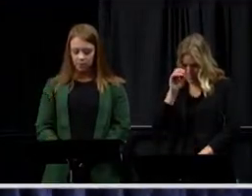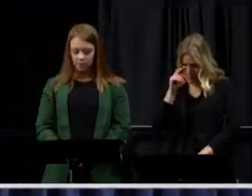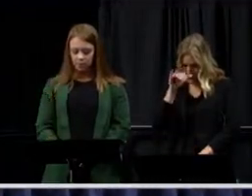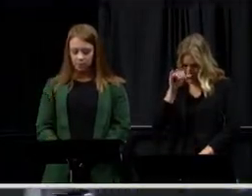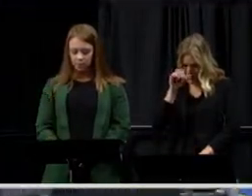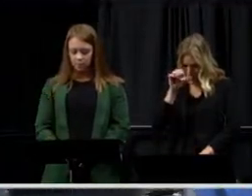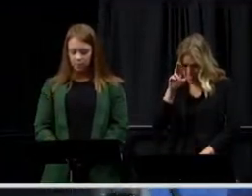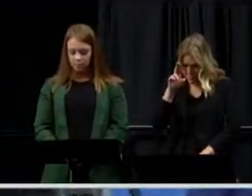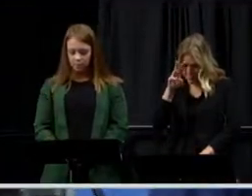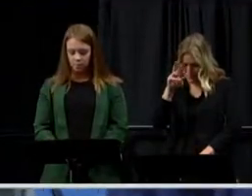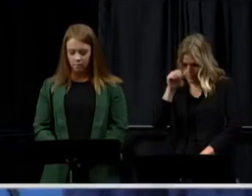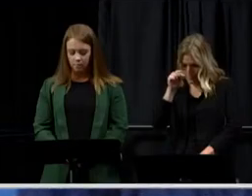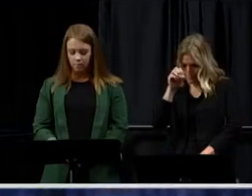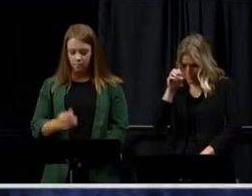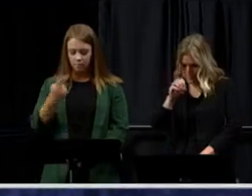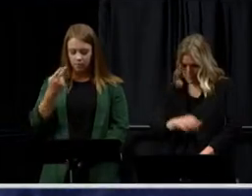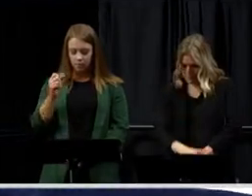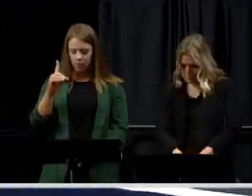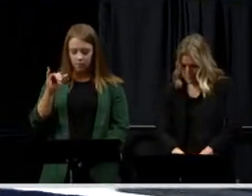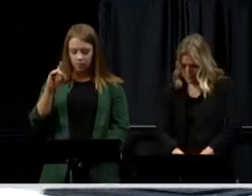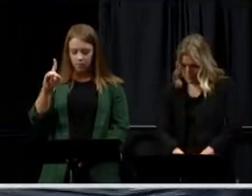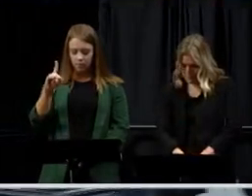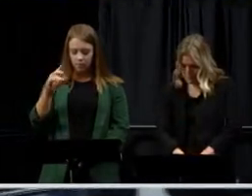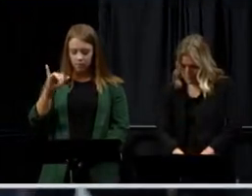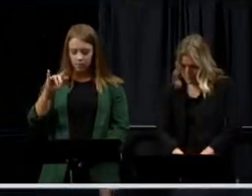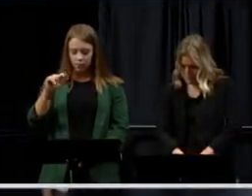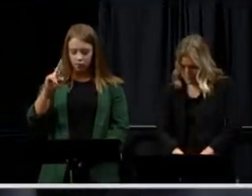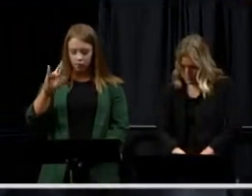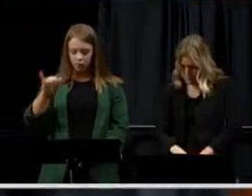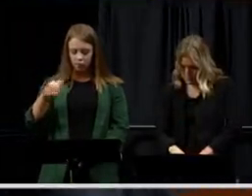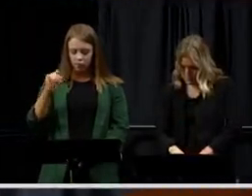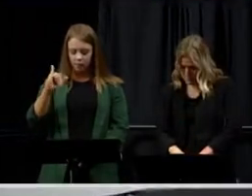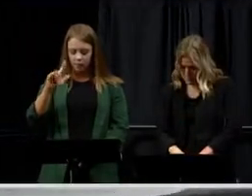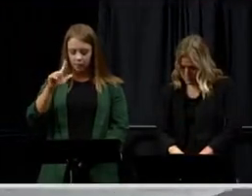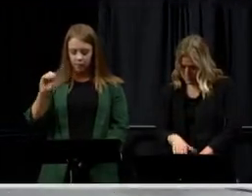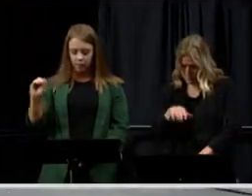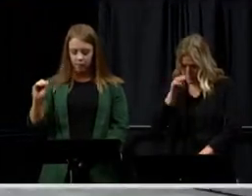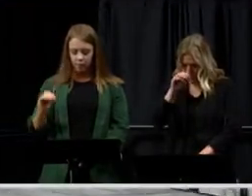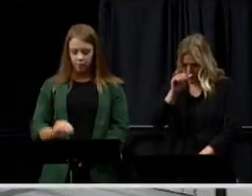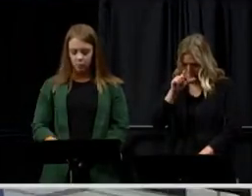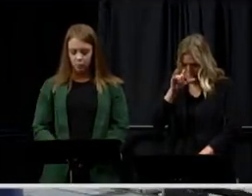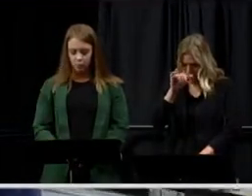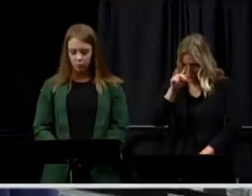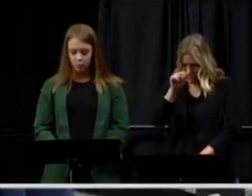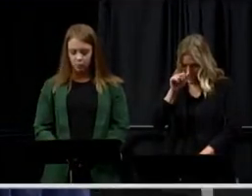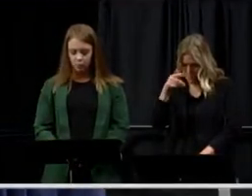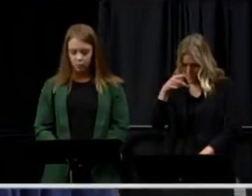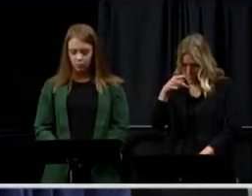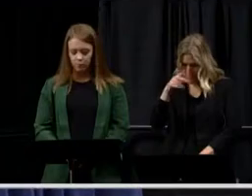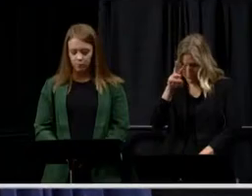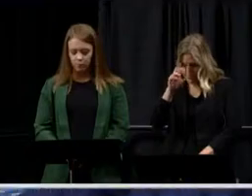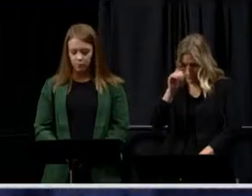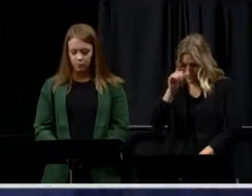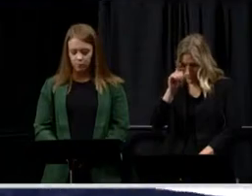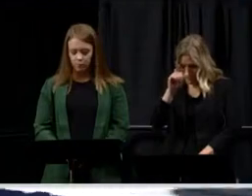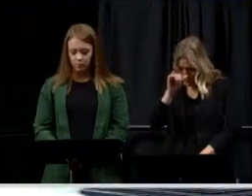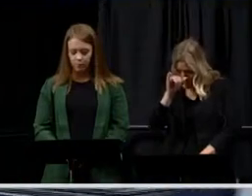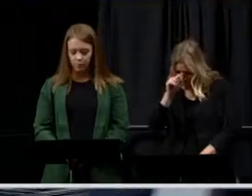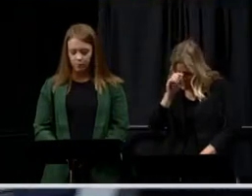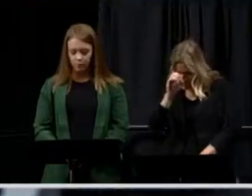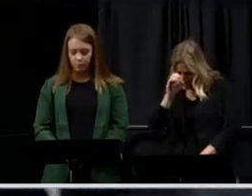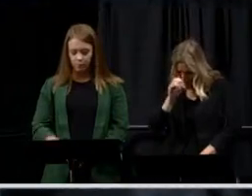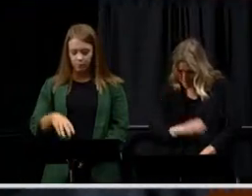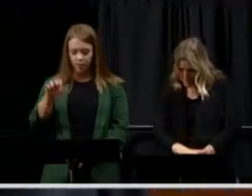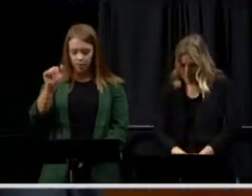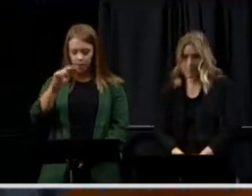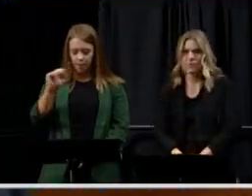Uwasi. Hadid Ruiz Trujillo. Malik Preston Waite.